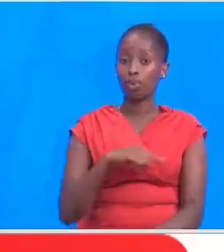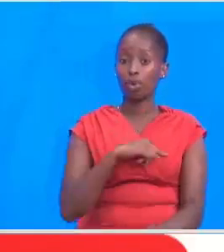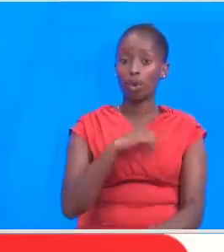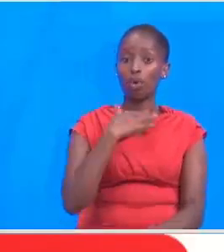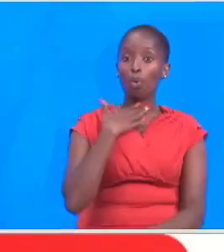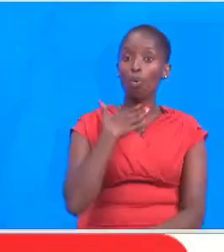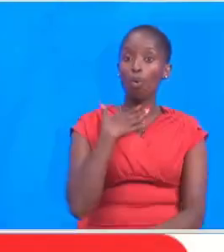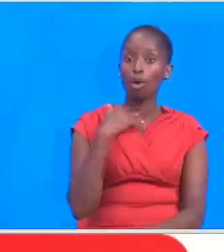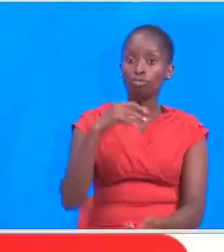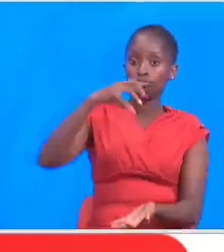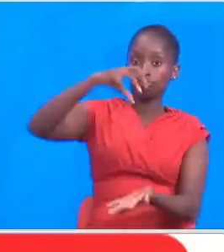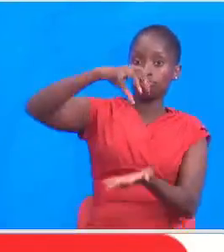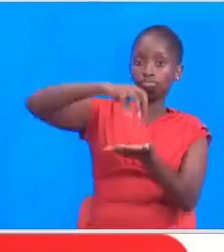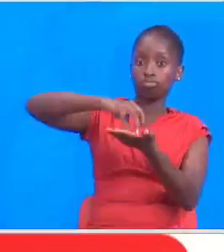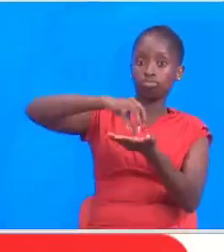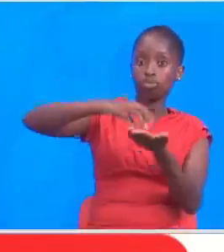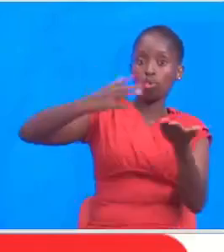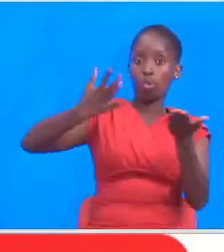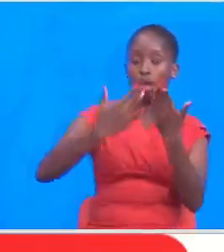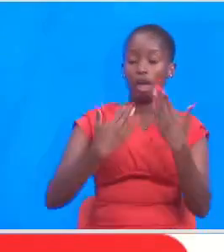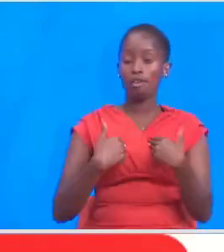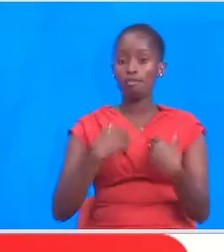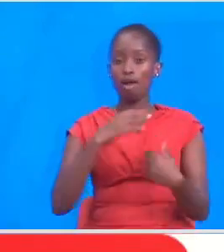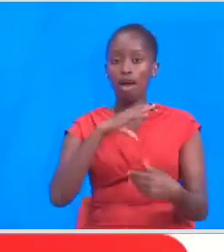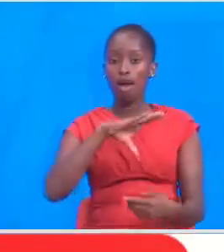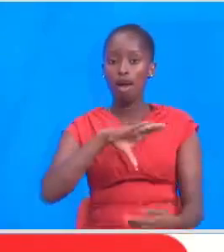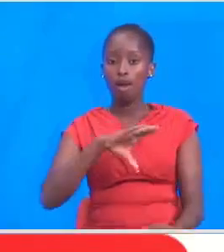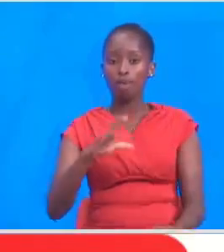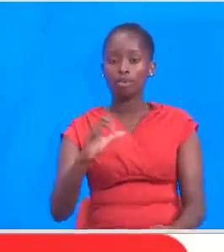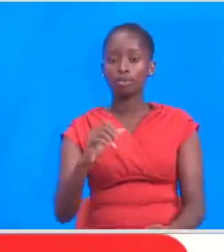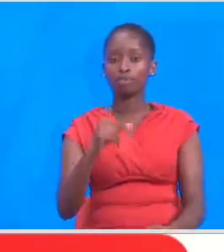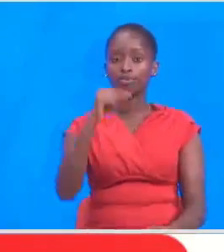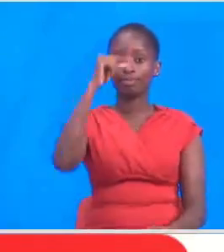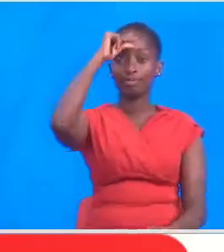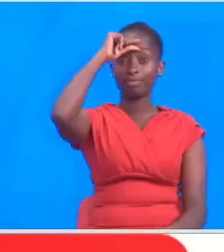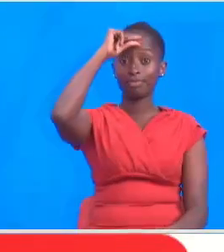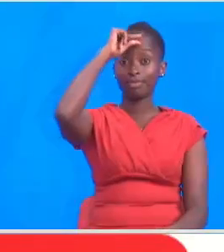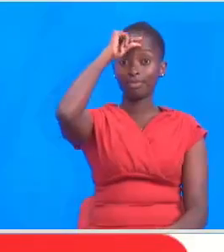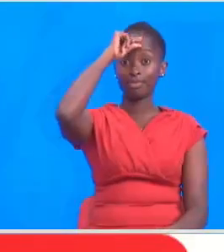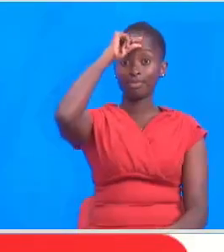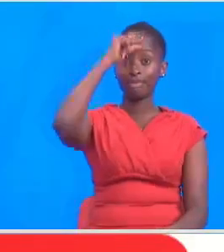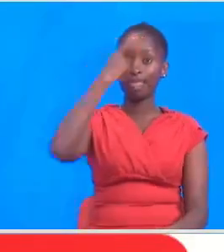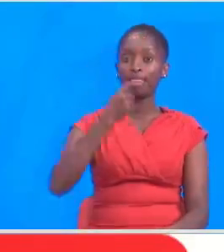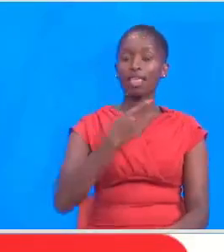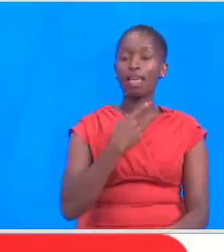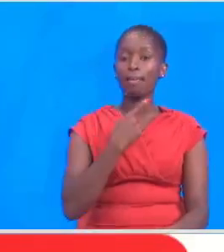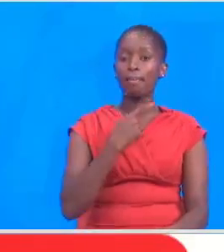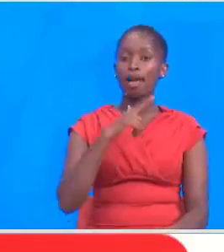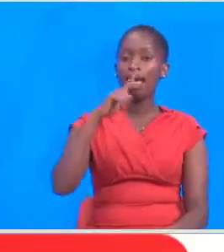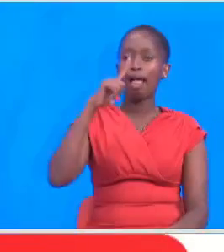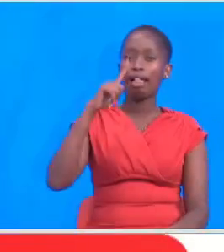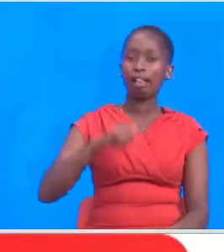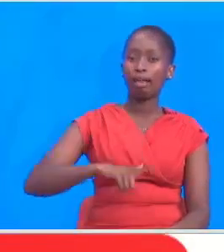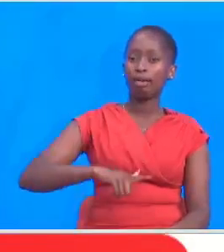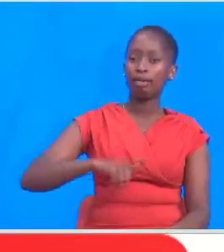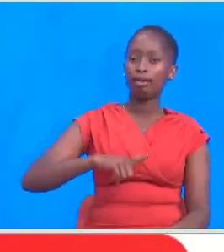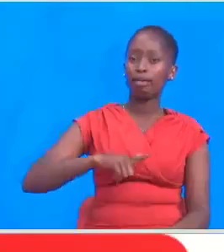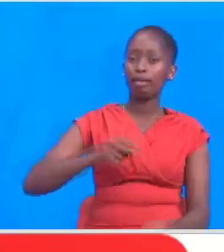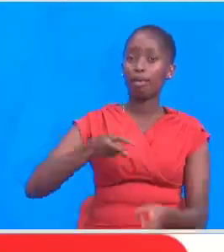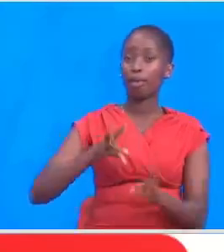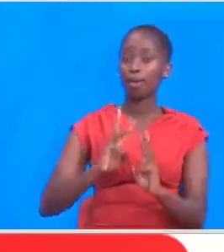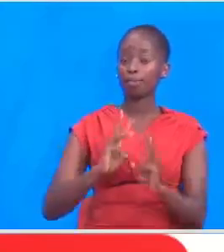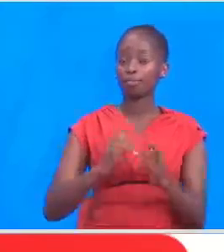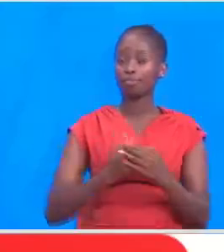a situation where county governors are treated in a lesser manner